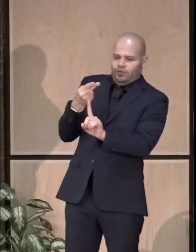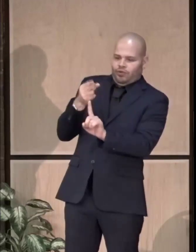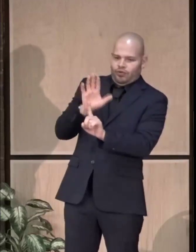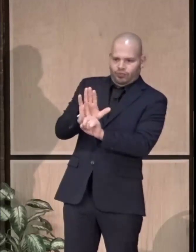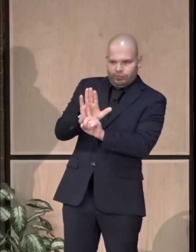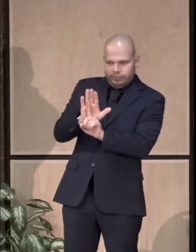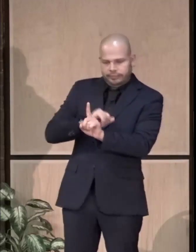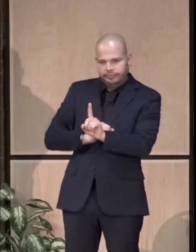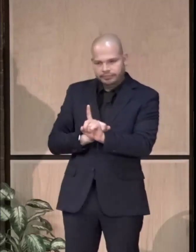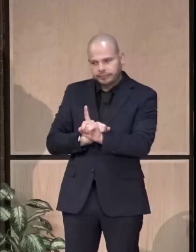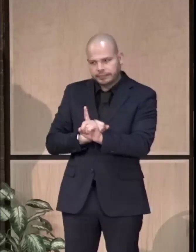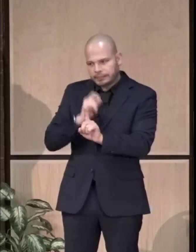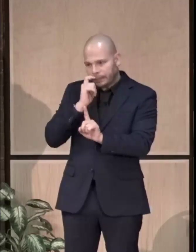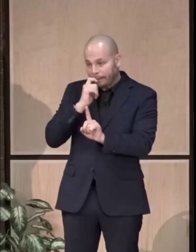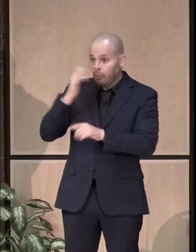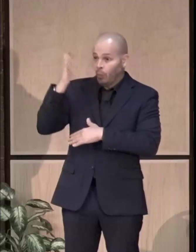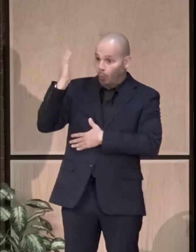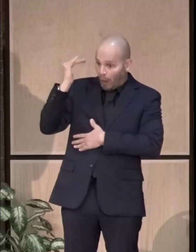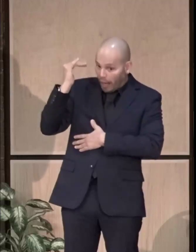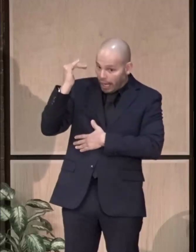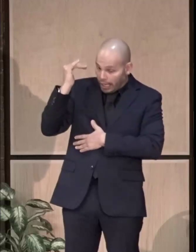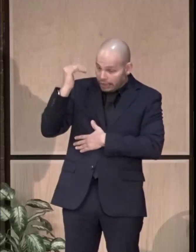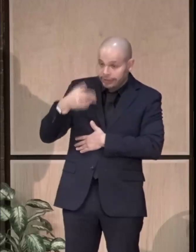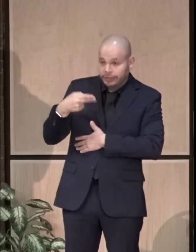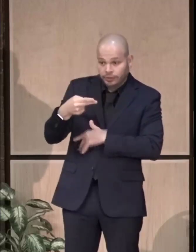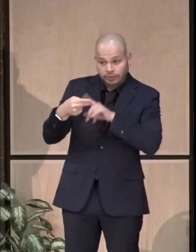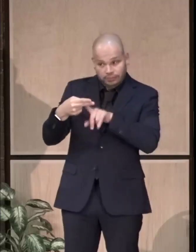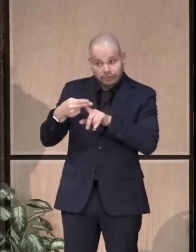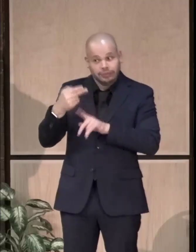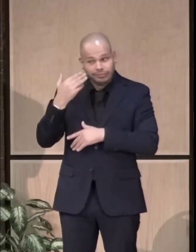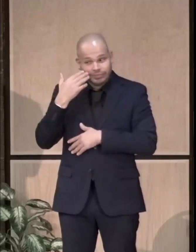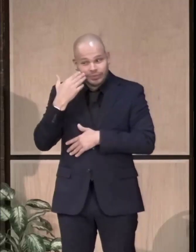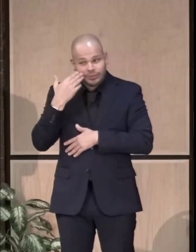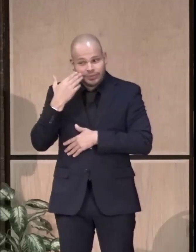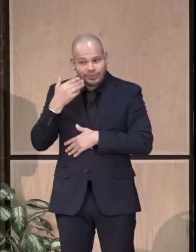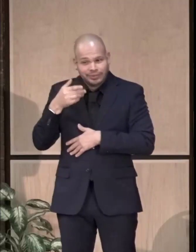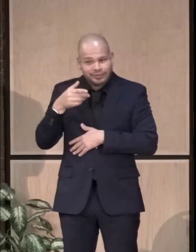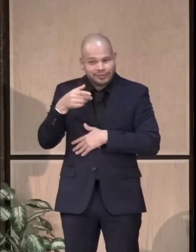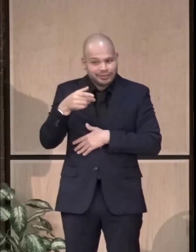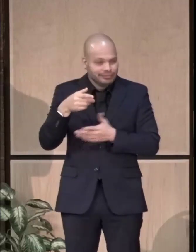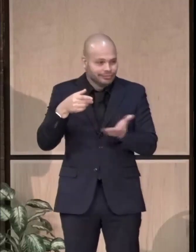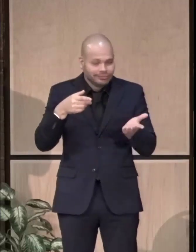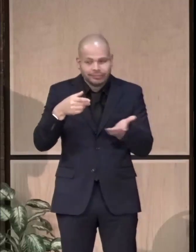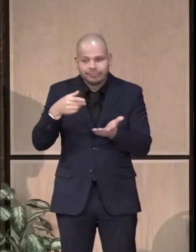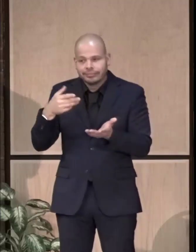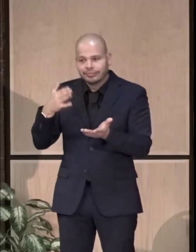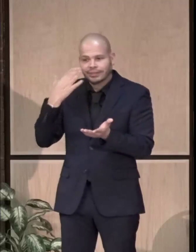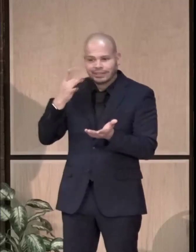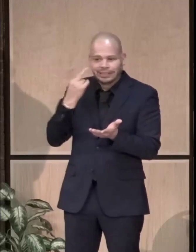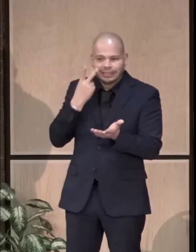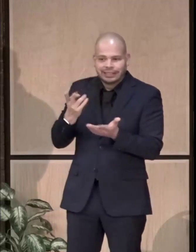is that he in the past, and I know at the last hearing, first sergeant alluded to that in the past, he has